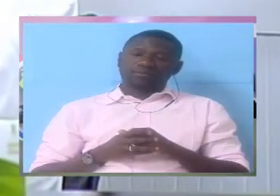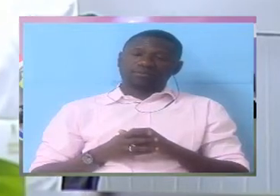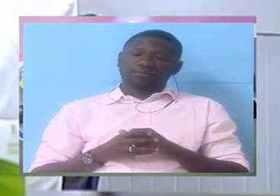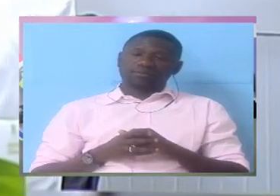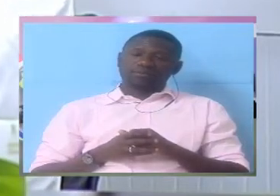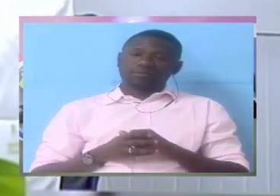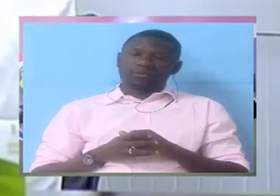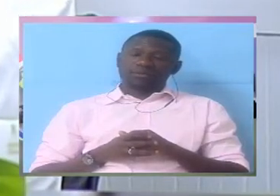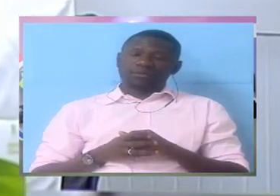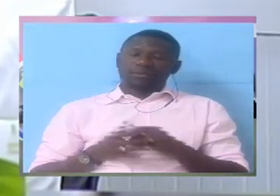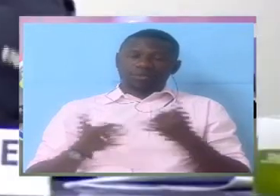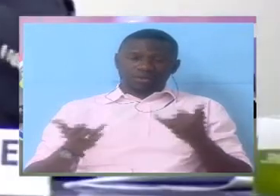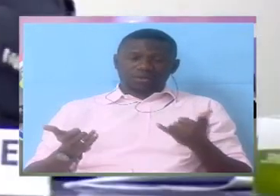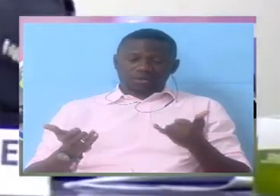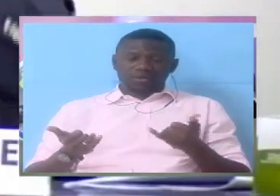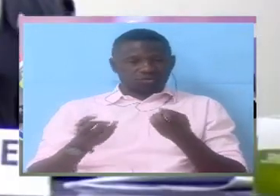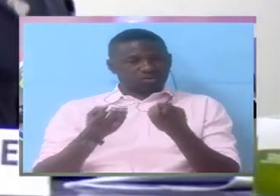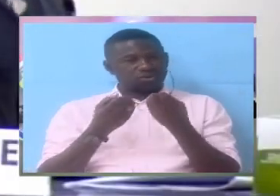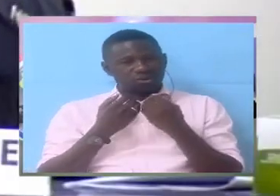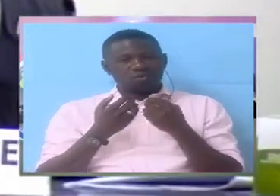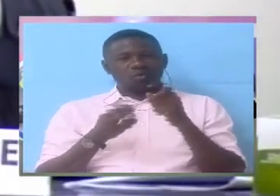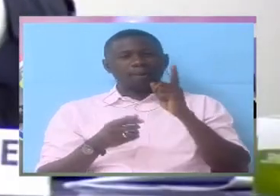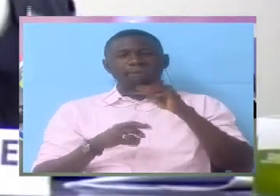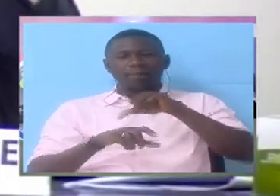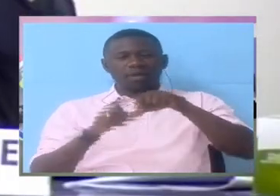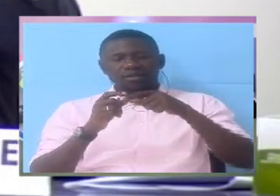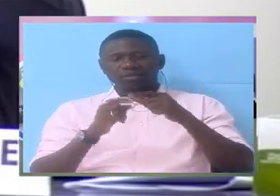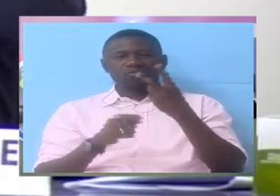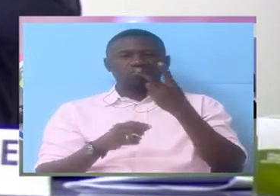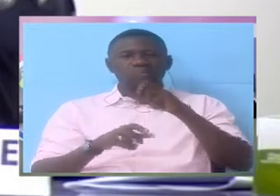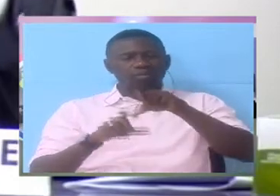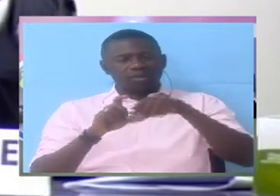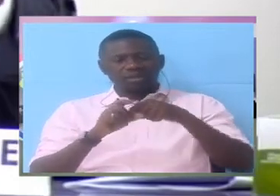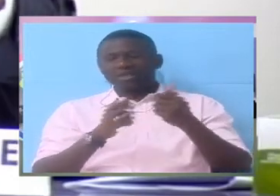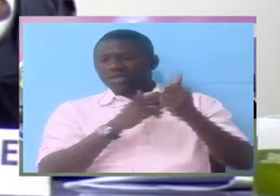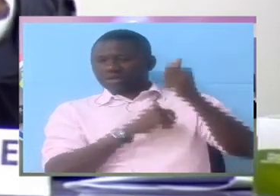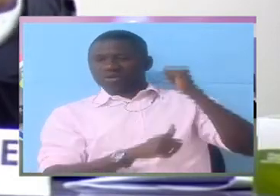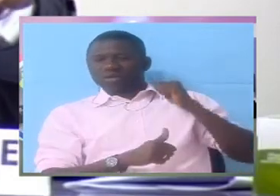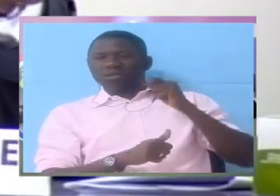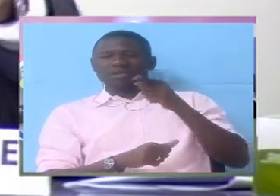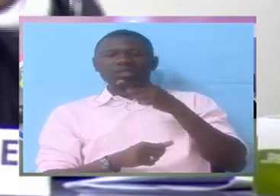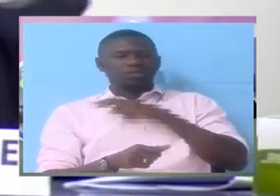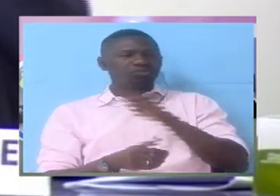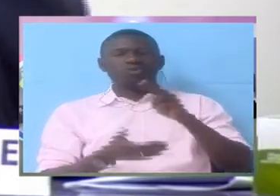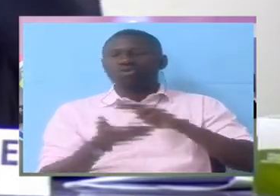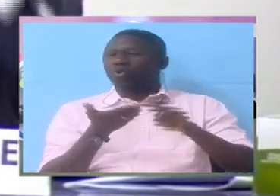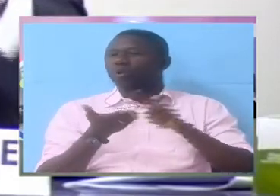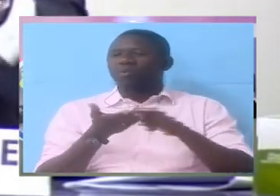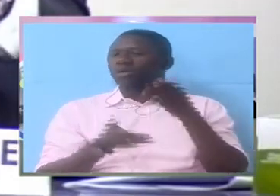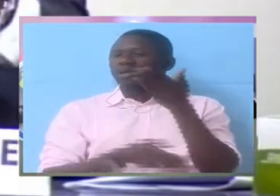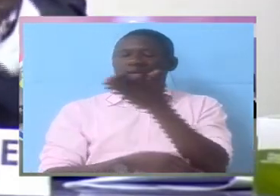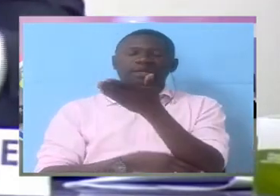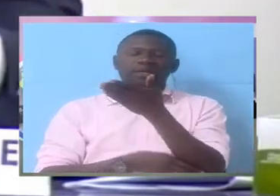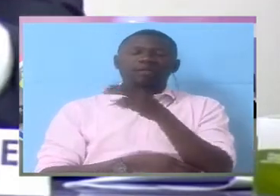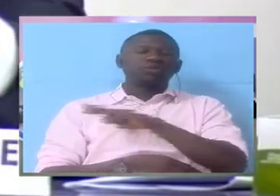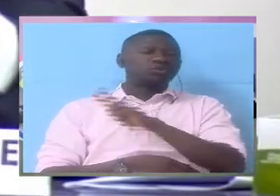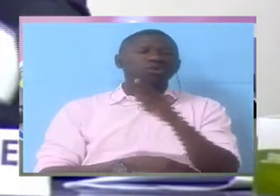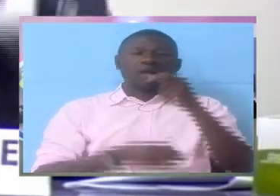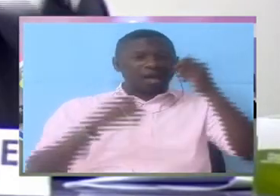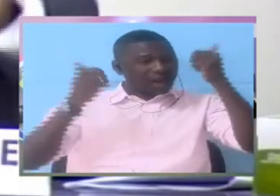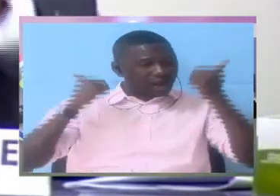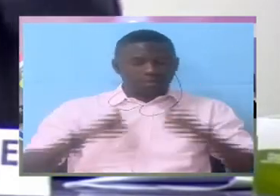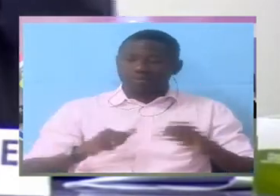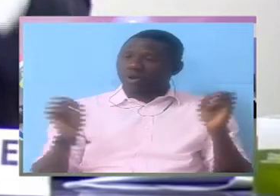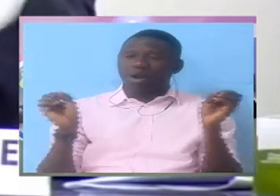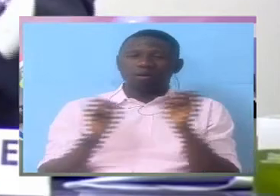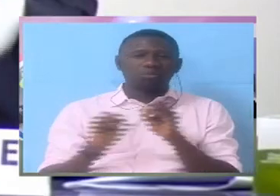ema. You just told us a minute ago, 2 minutes ago, that this was not normal there. It was not happening.